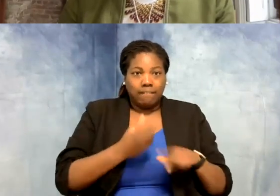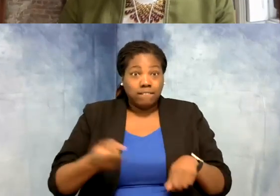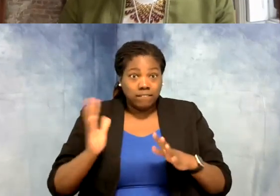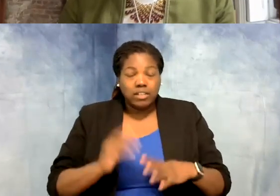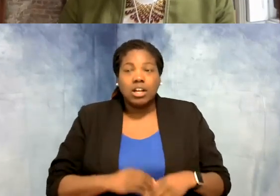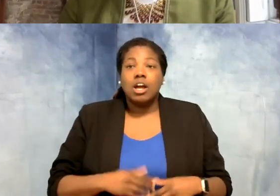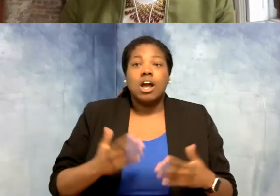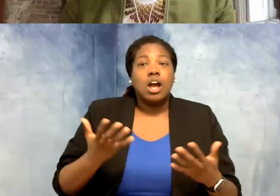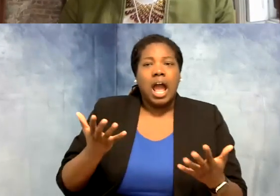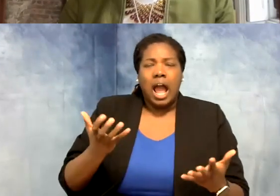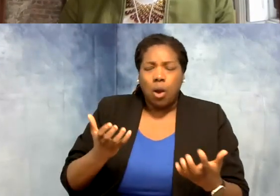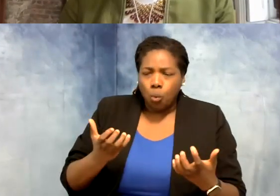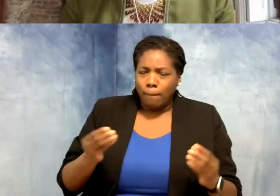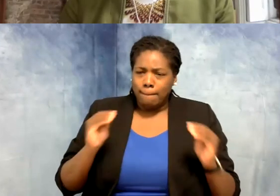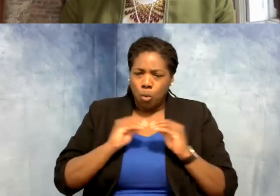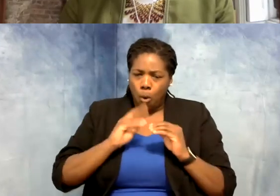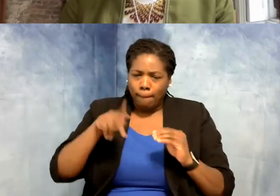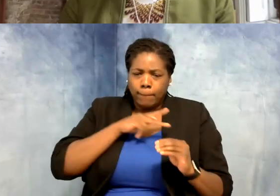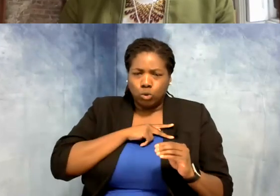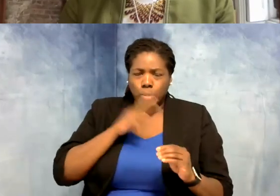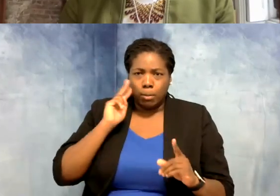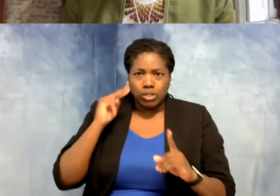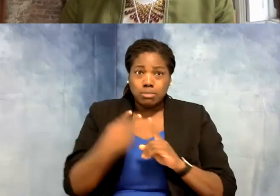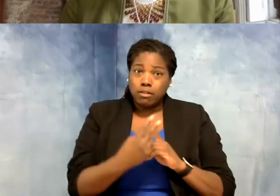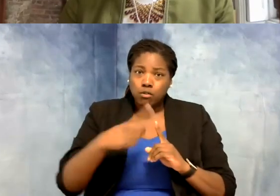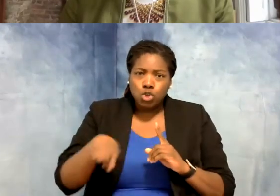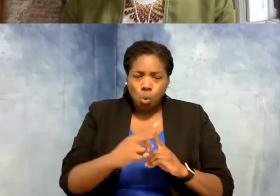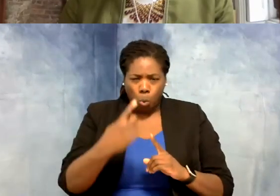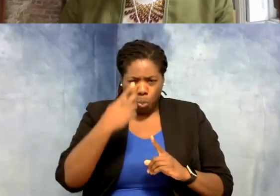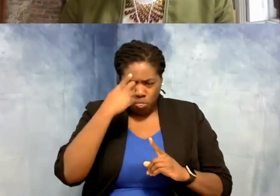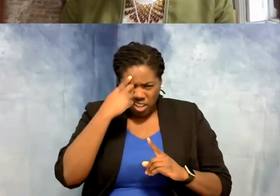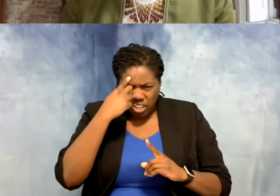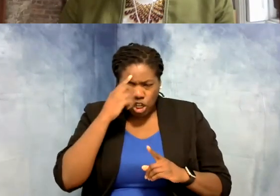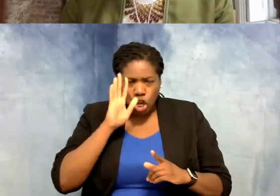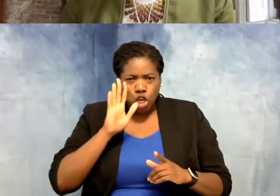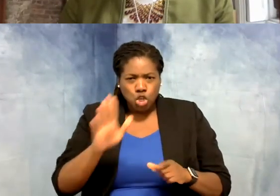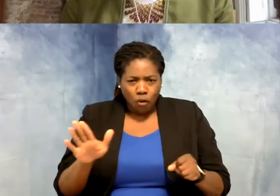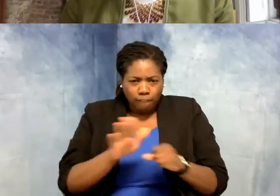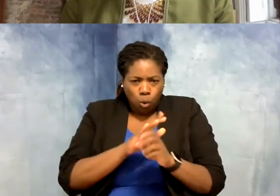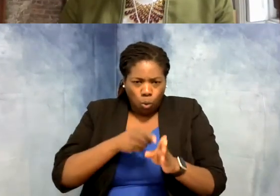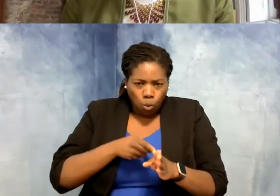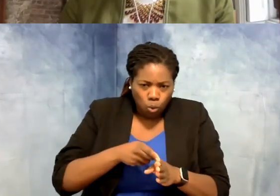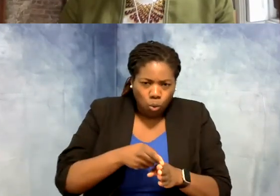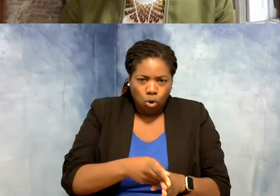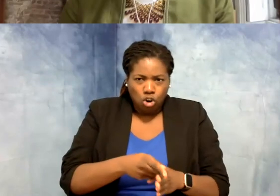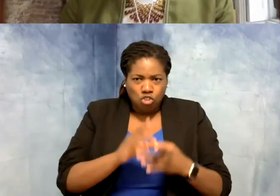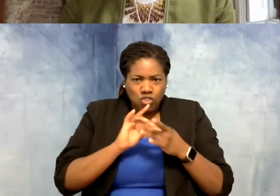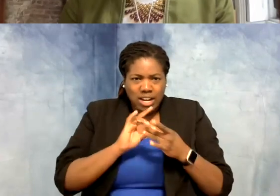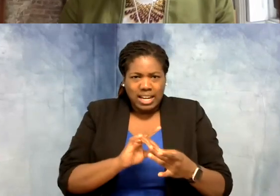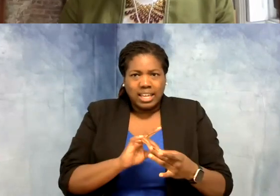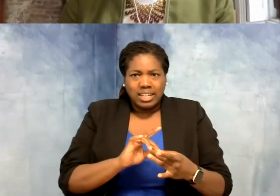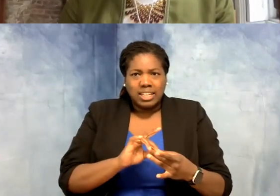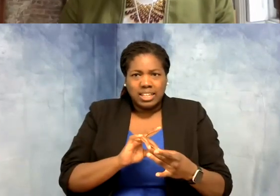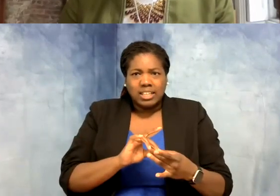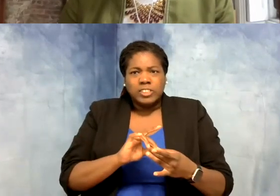little bit more personally into what you both are thinking. You've dedicated your careers to the constitutionality, to